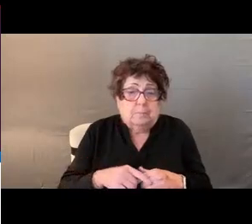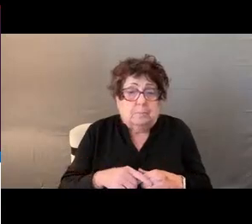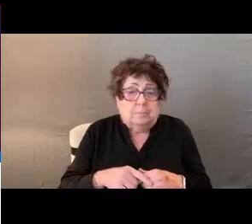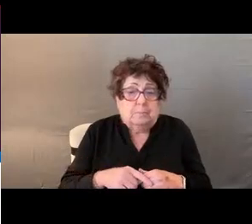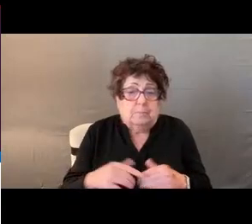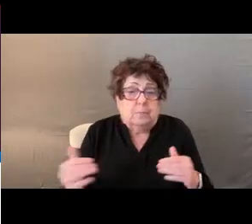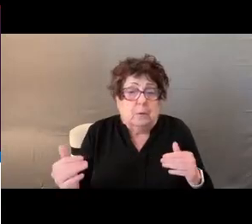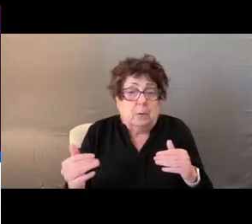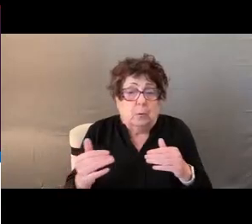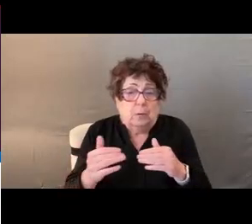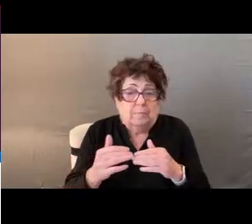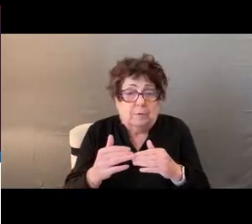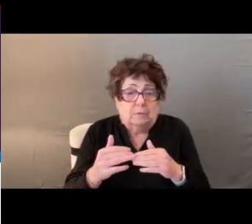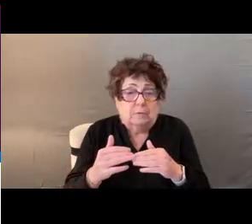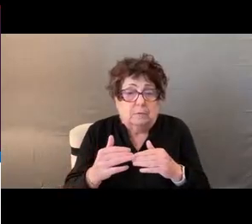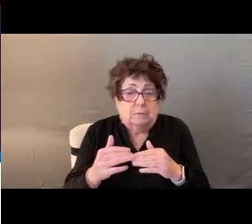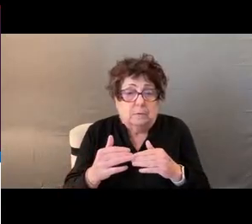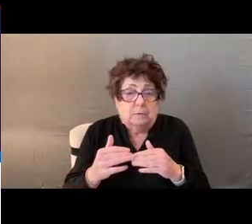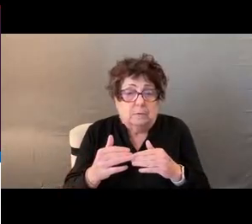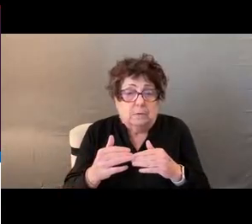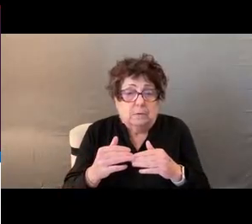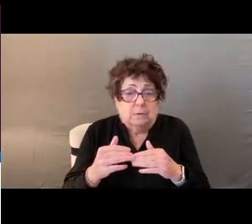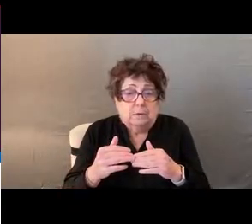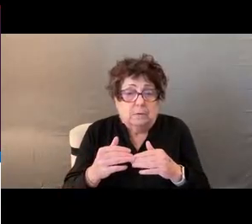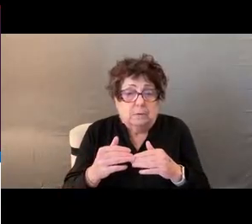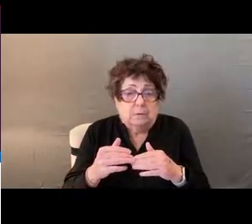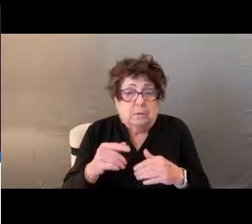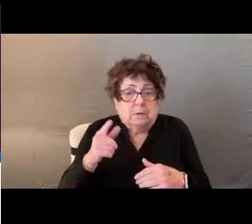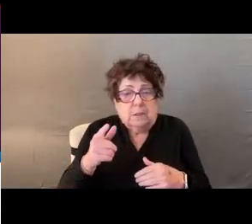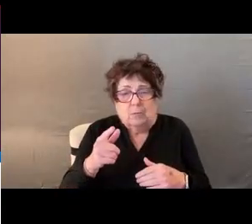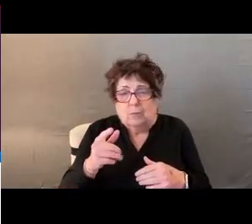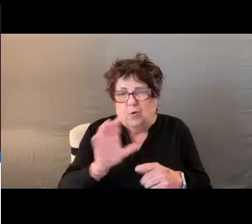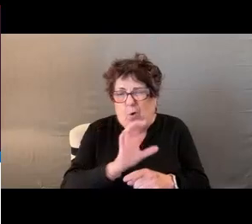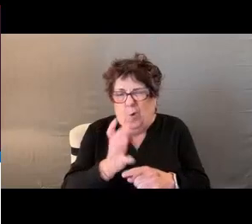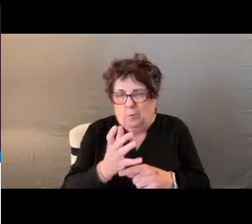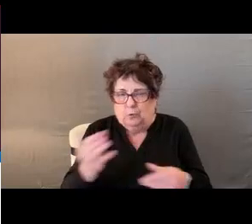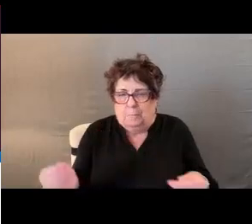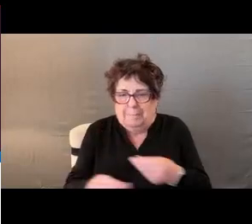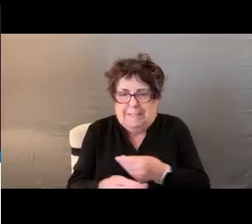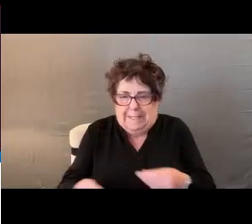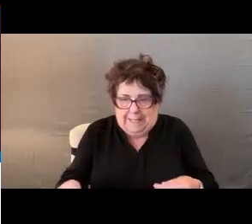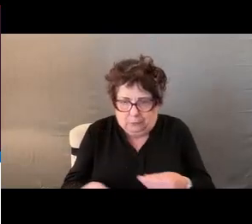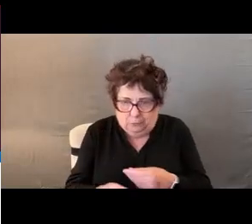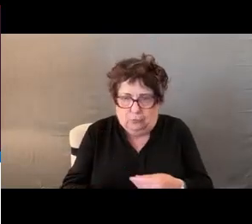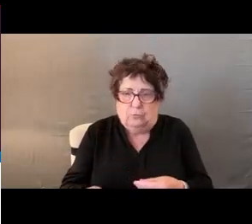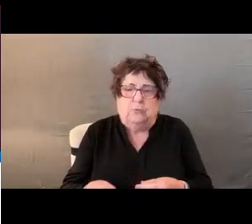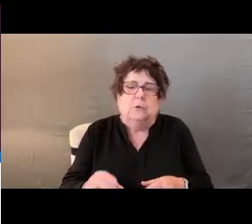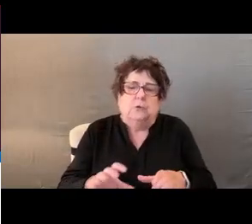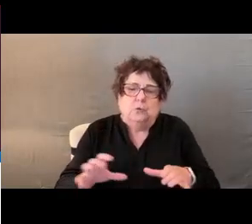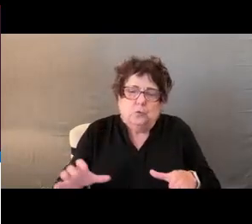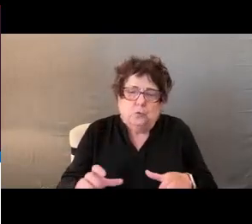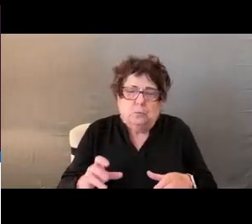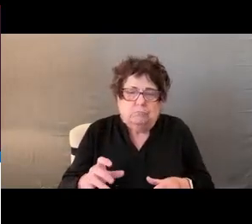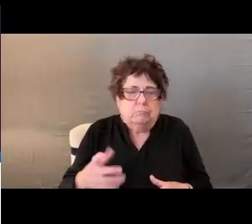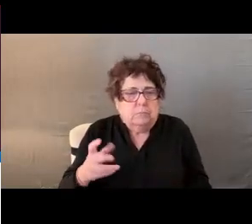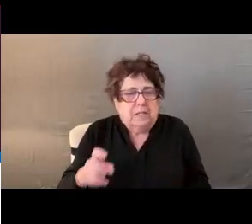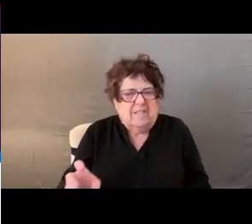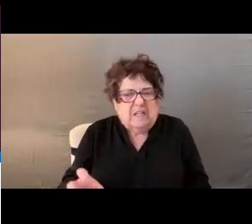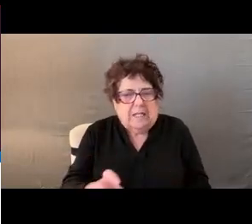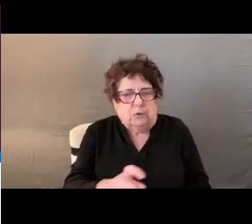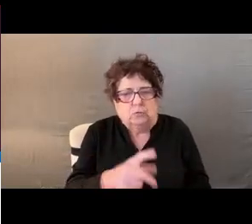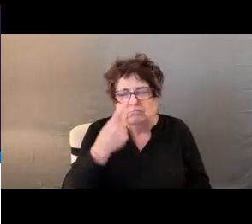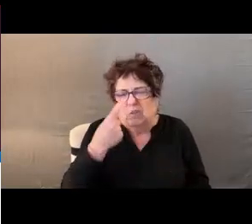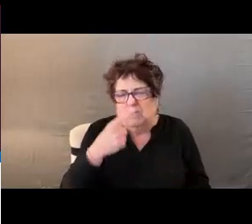equivalent caseworker cultural mediators doing navigation for really complex pieces for patients. And we also